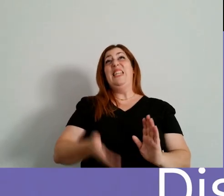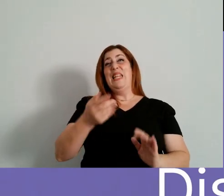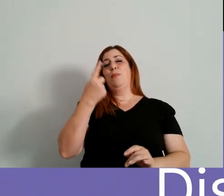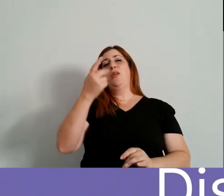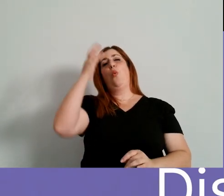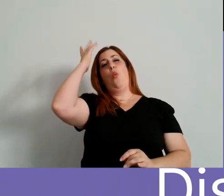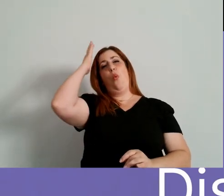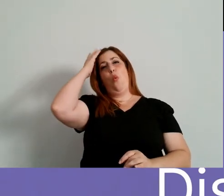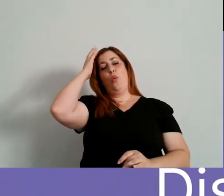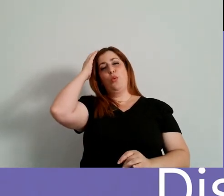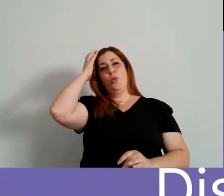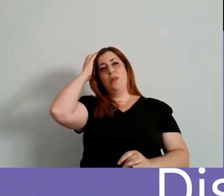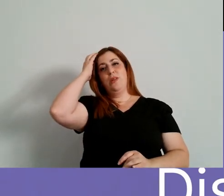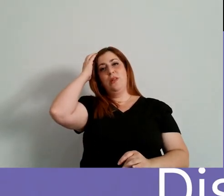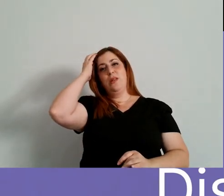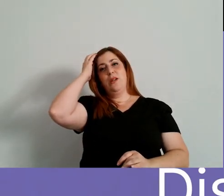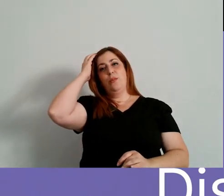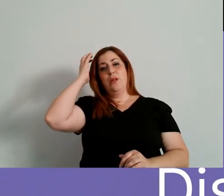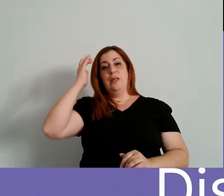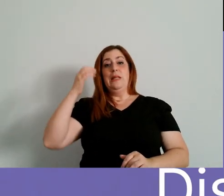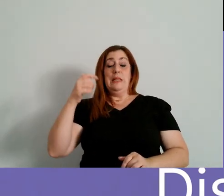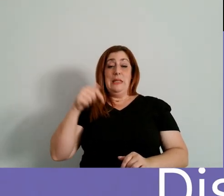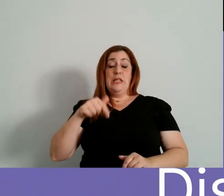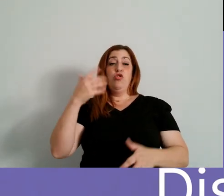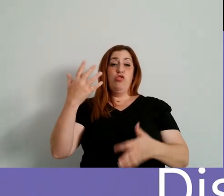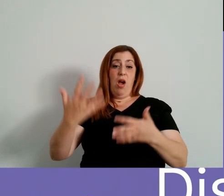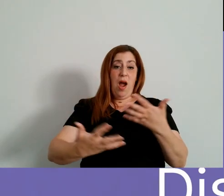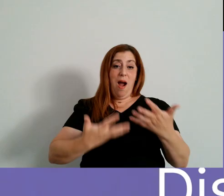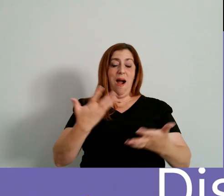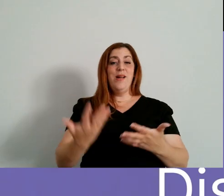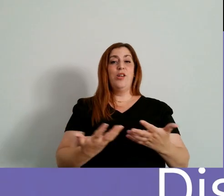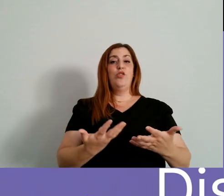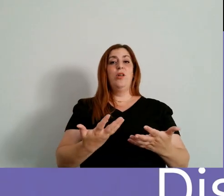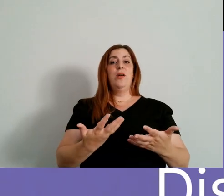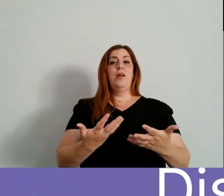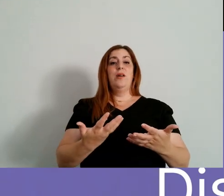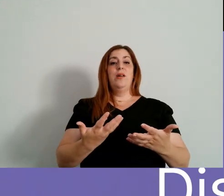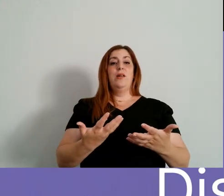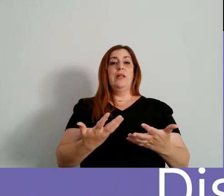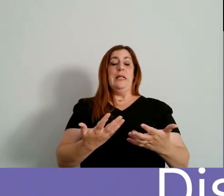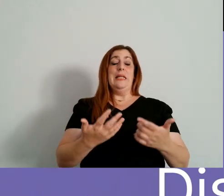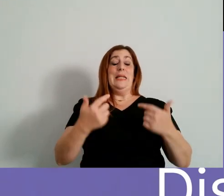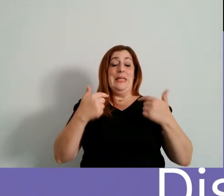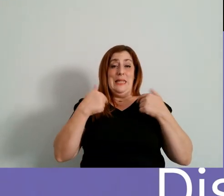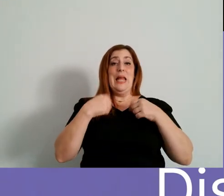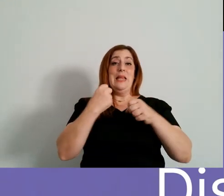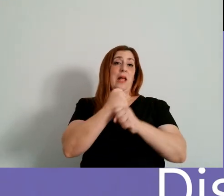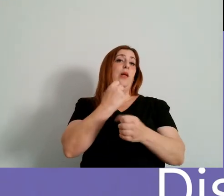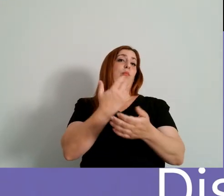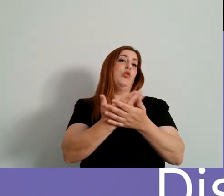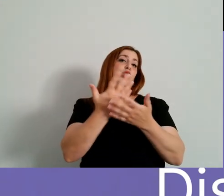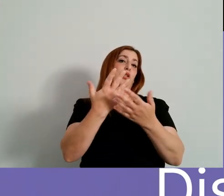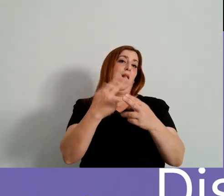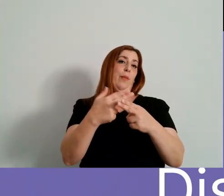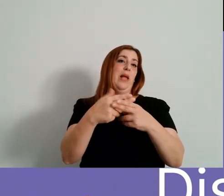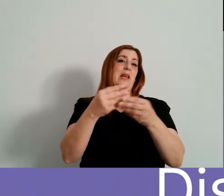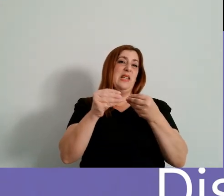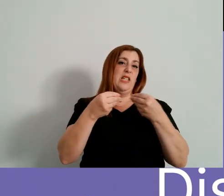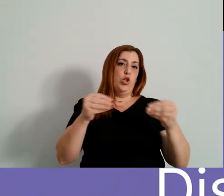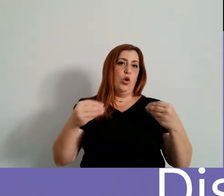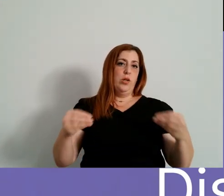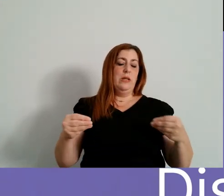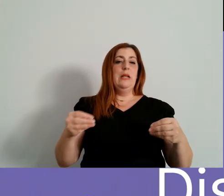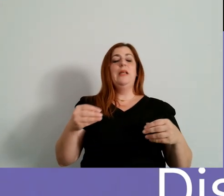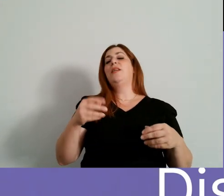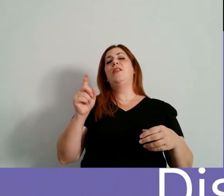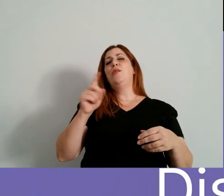autistic people. This is something that I've been trying to create a resource for in something